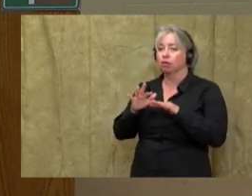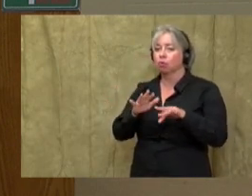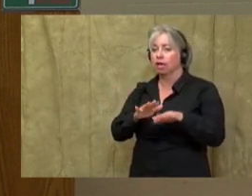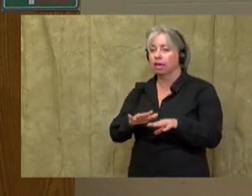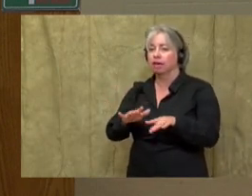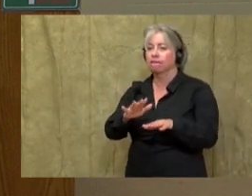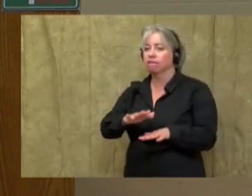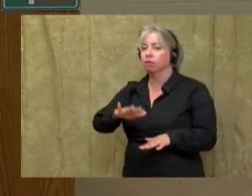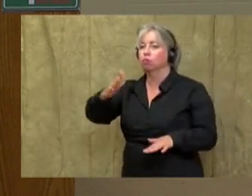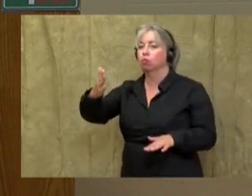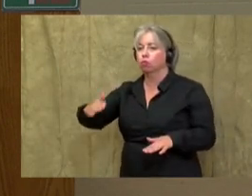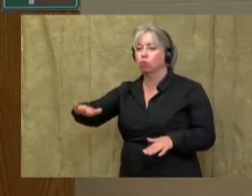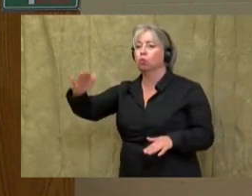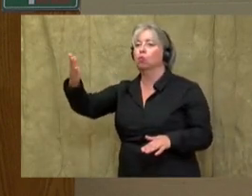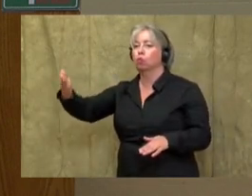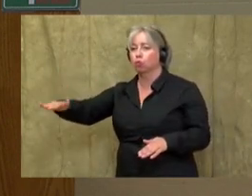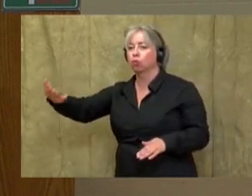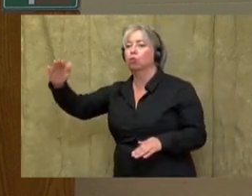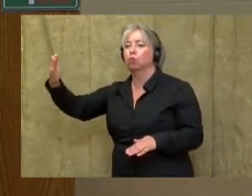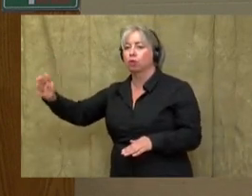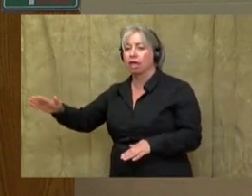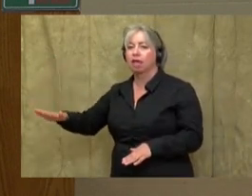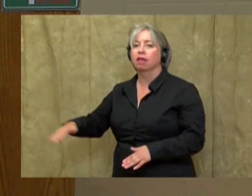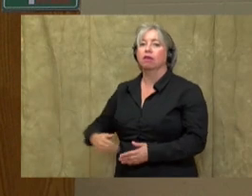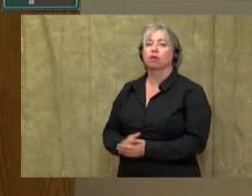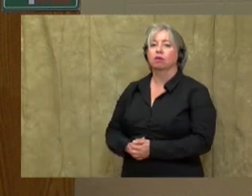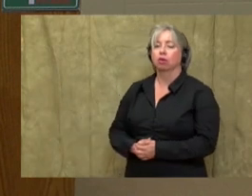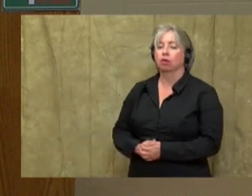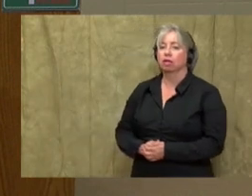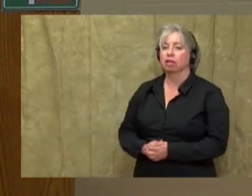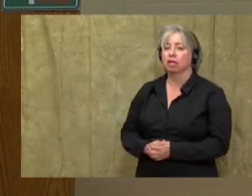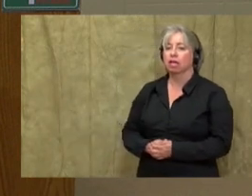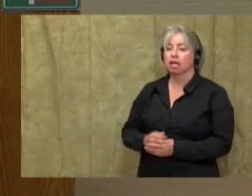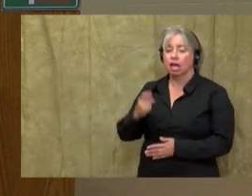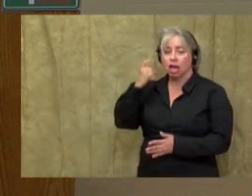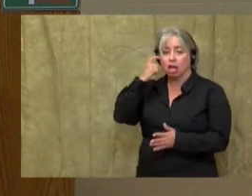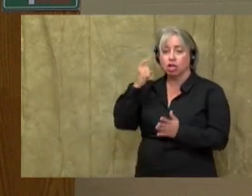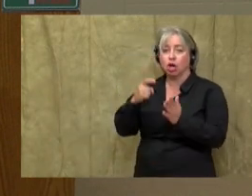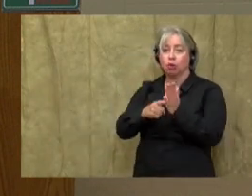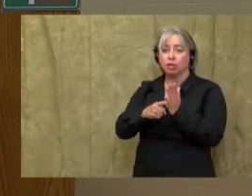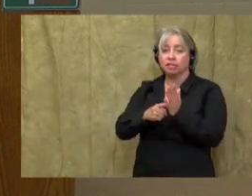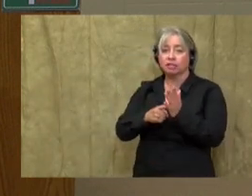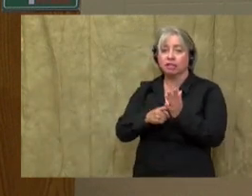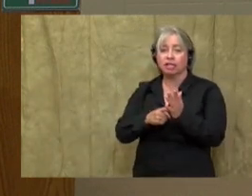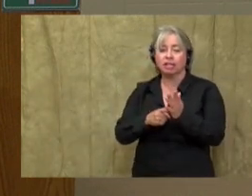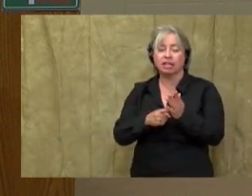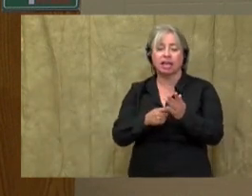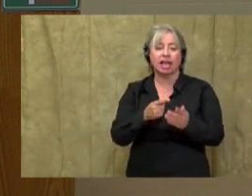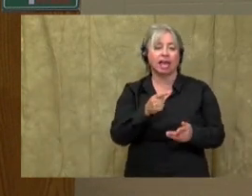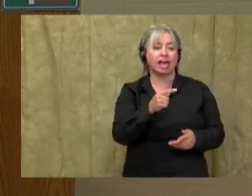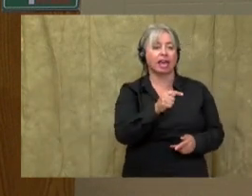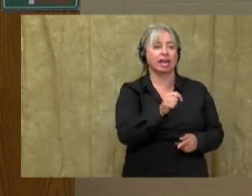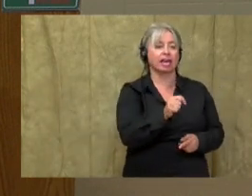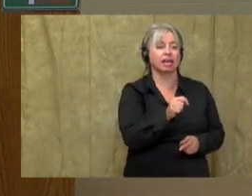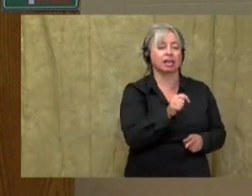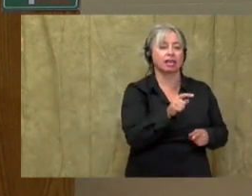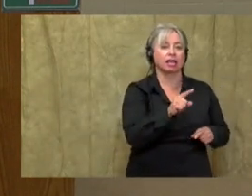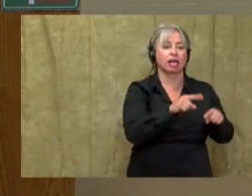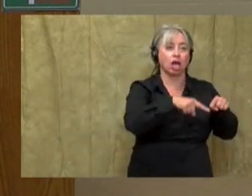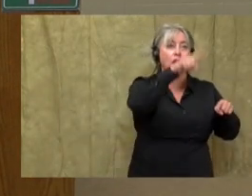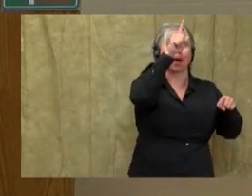rope. When you watch it, I want you to think about what kind of wave this is, a transverse wave or